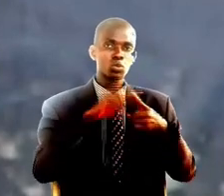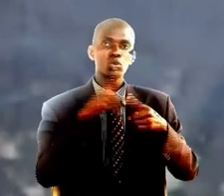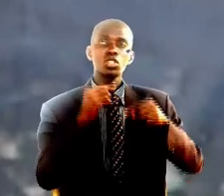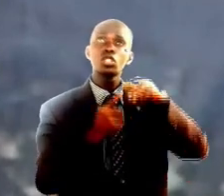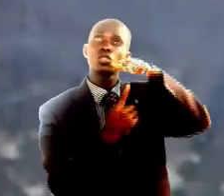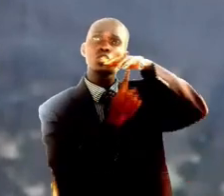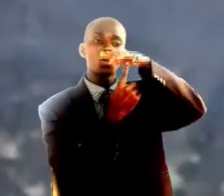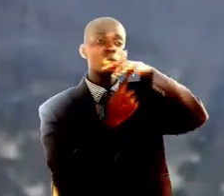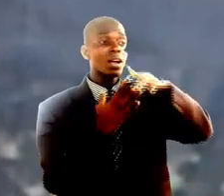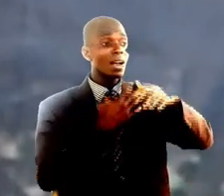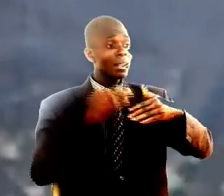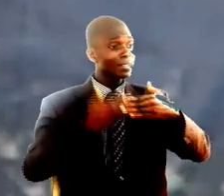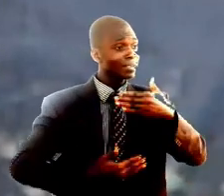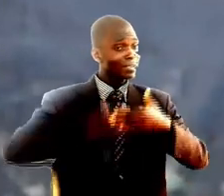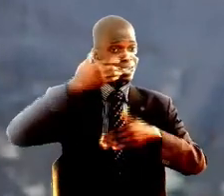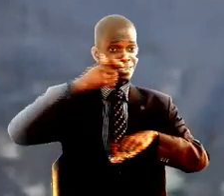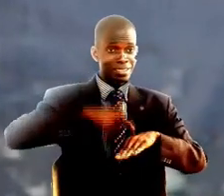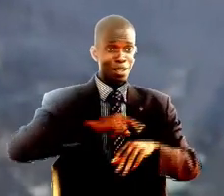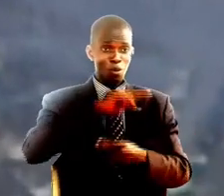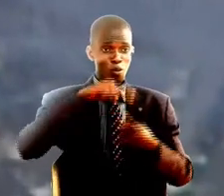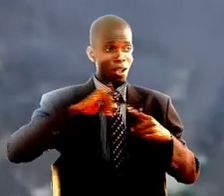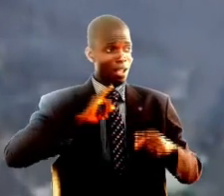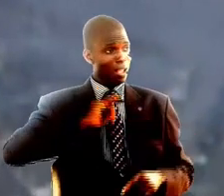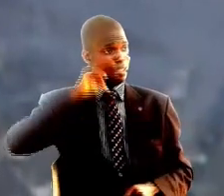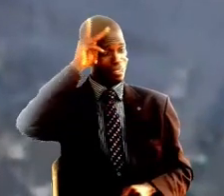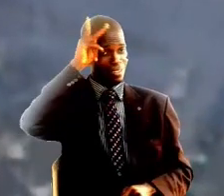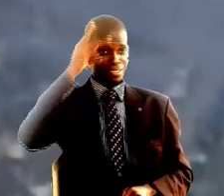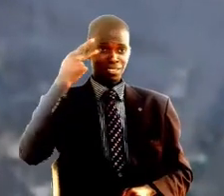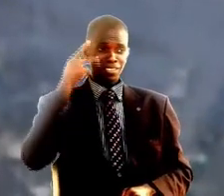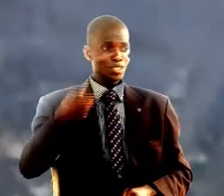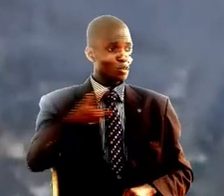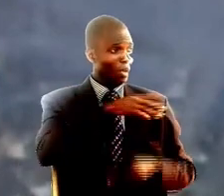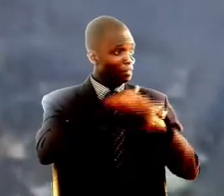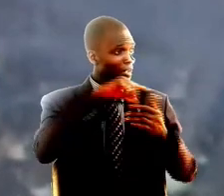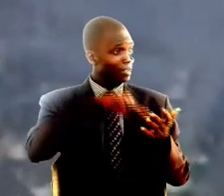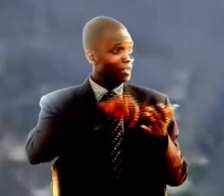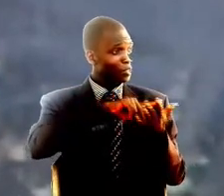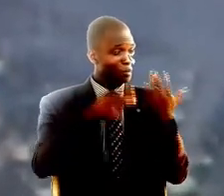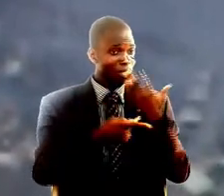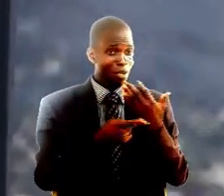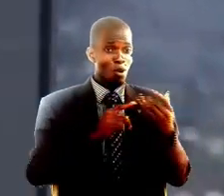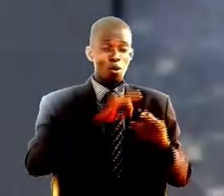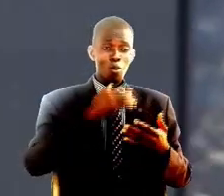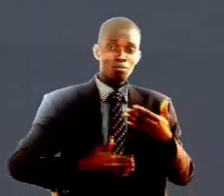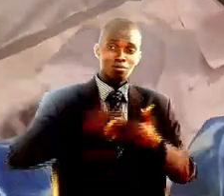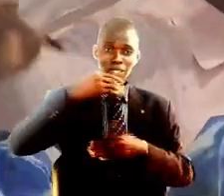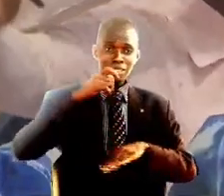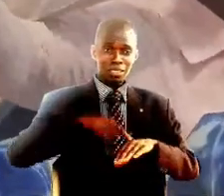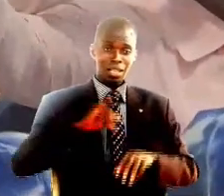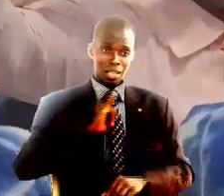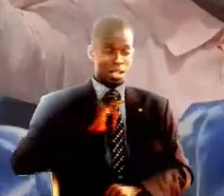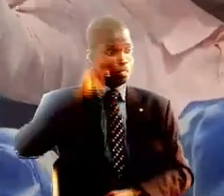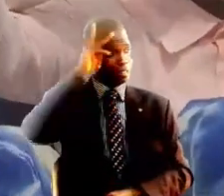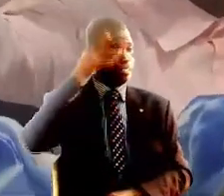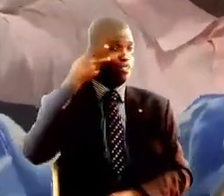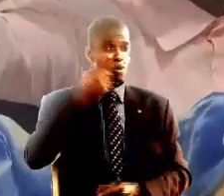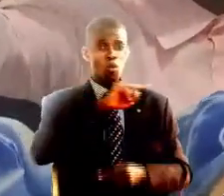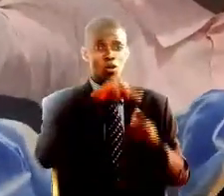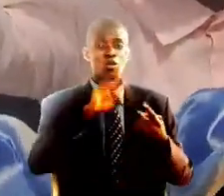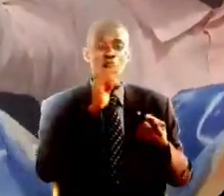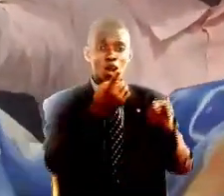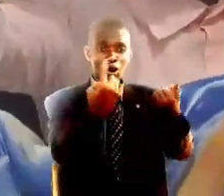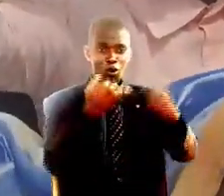the next time I see you, after tomorrow, after this program, the next time I see you, well, you are coming, and then